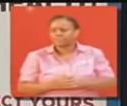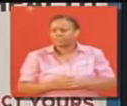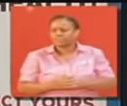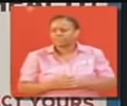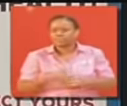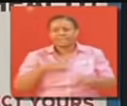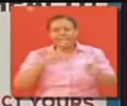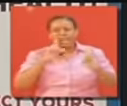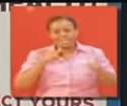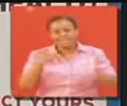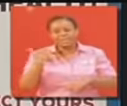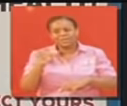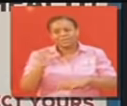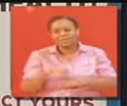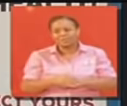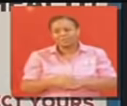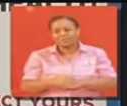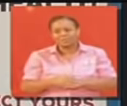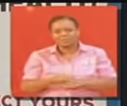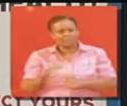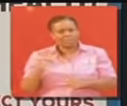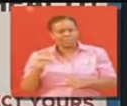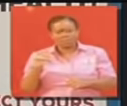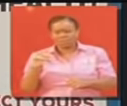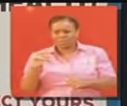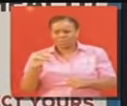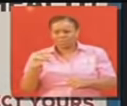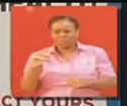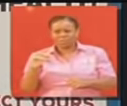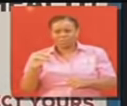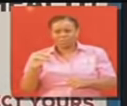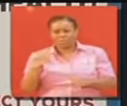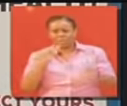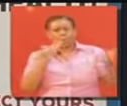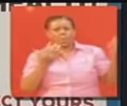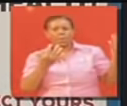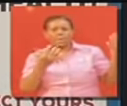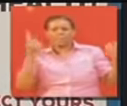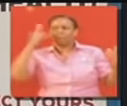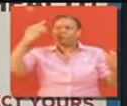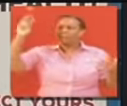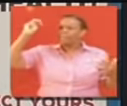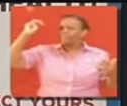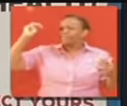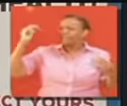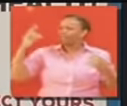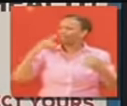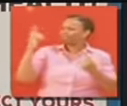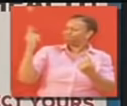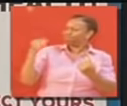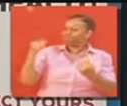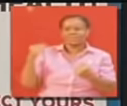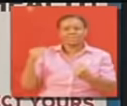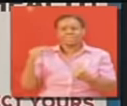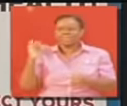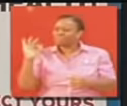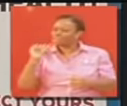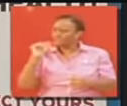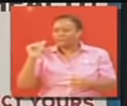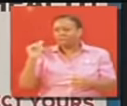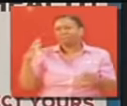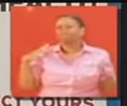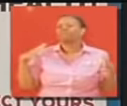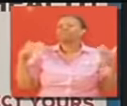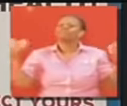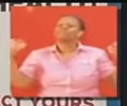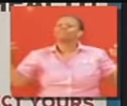that no, you don't only wait for an instruction to isolate. If you have symptoms, if you have any sort of respiratory or viral